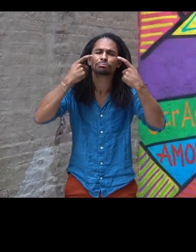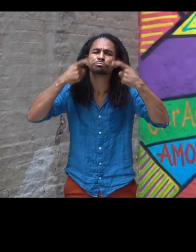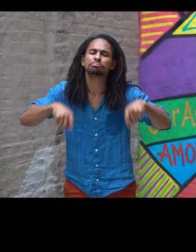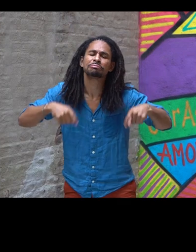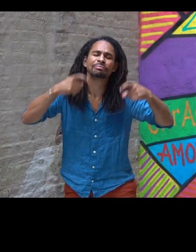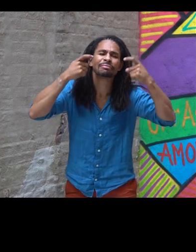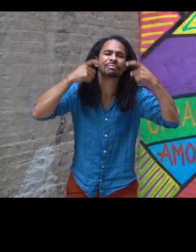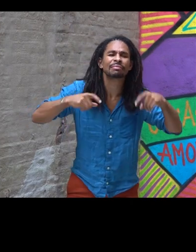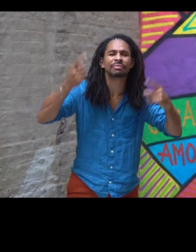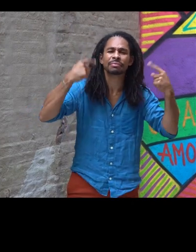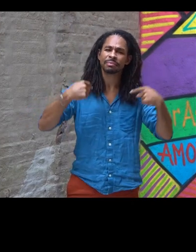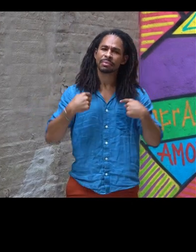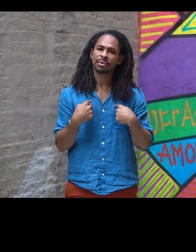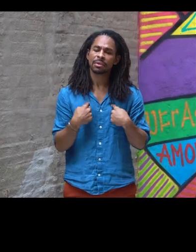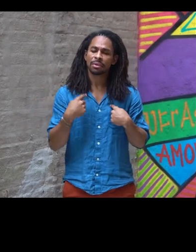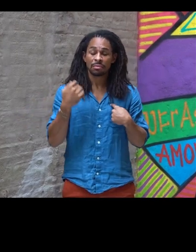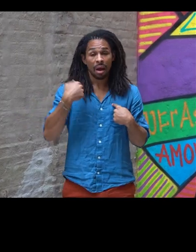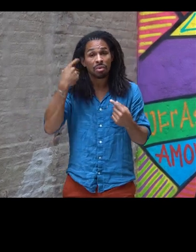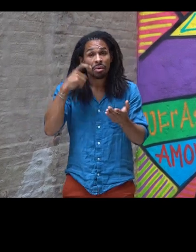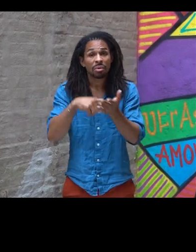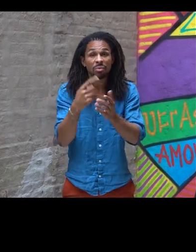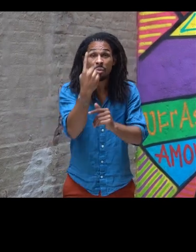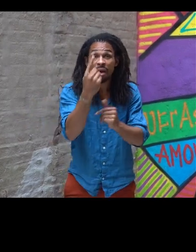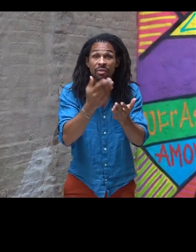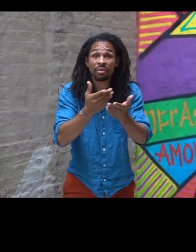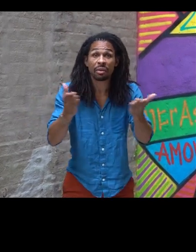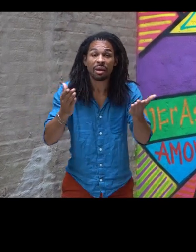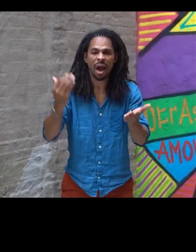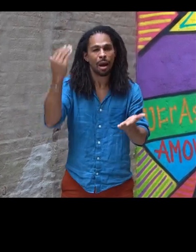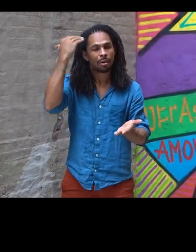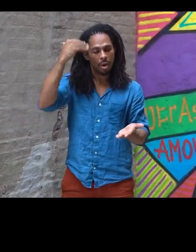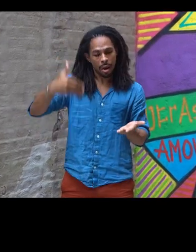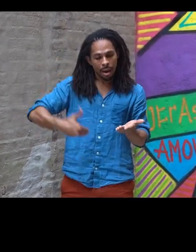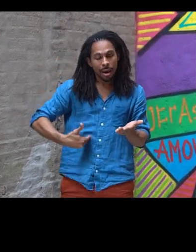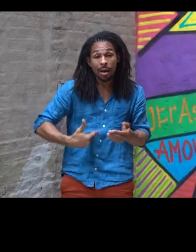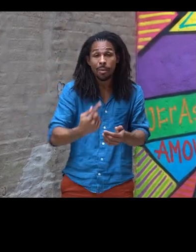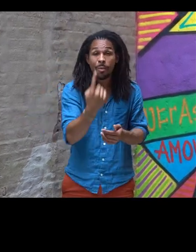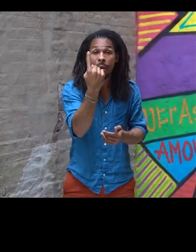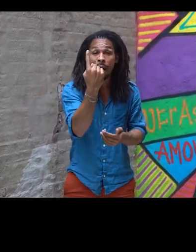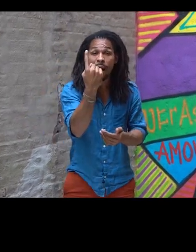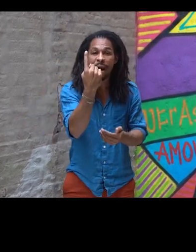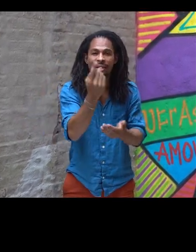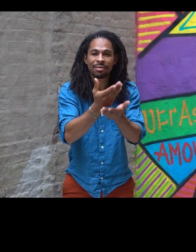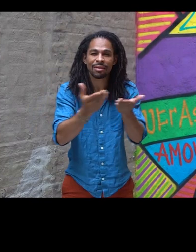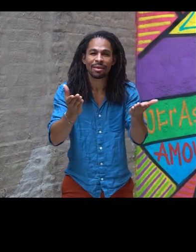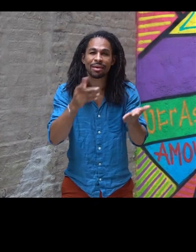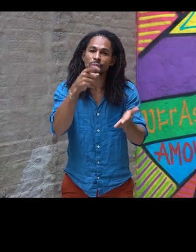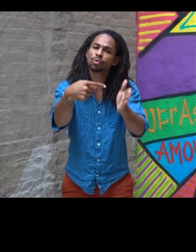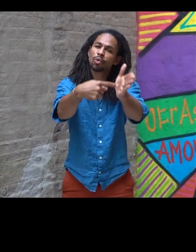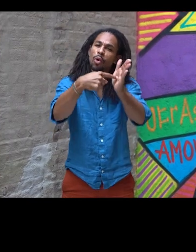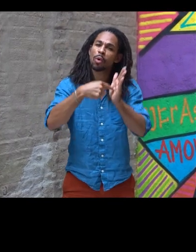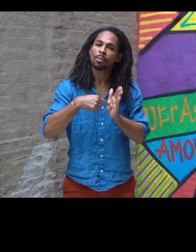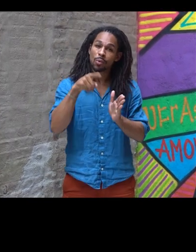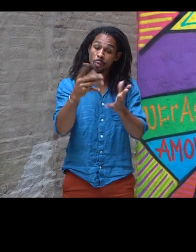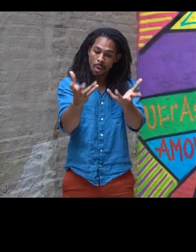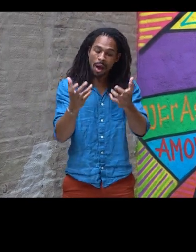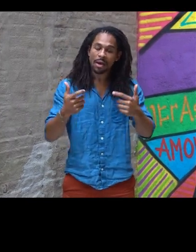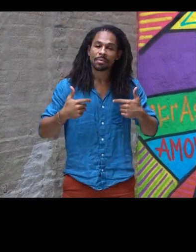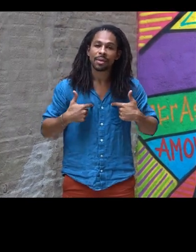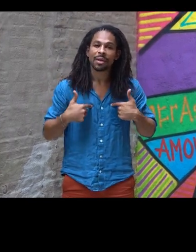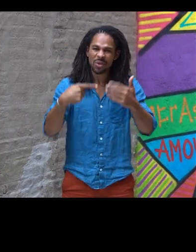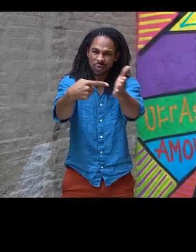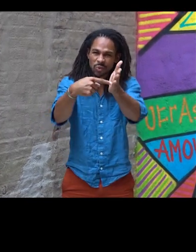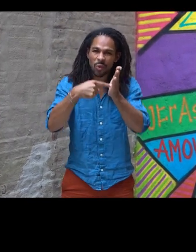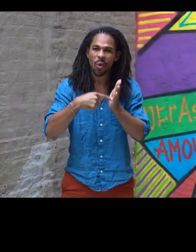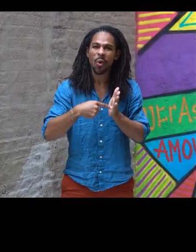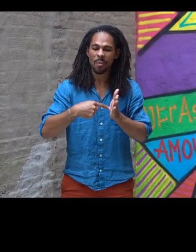keep prying. If there's anything I've noticed, if I know anything, I know this. You show me that I'm wanted.